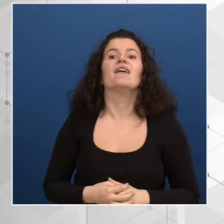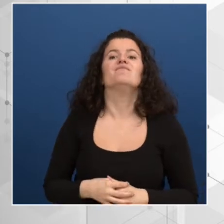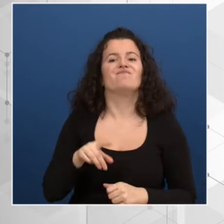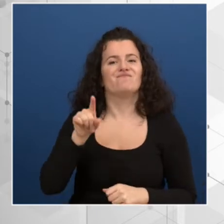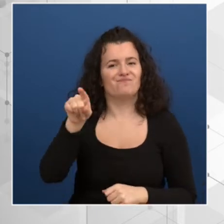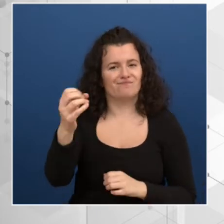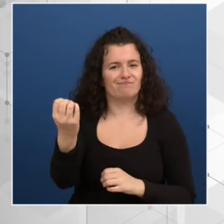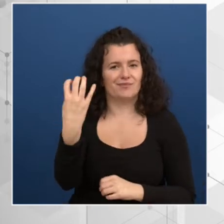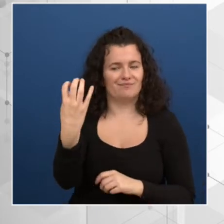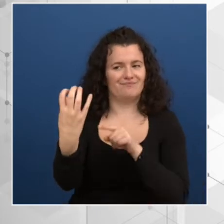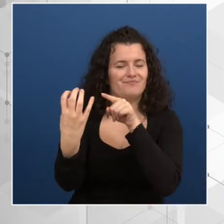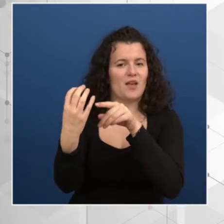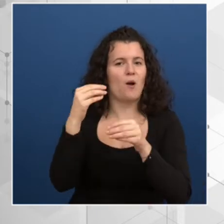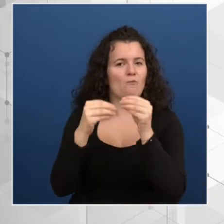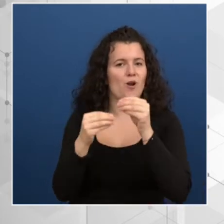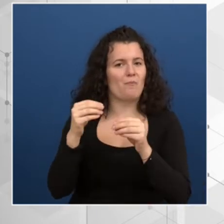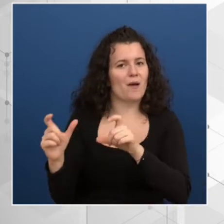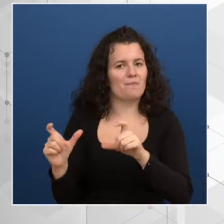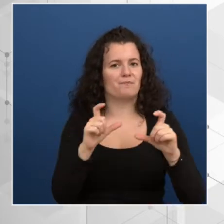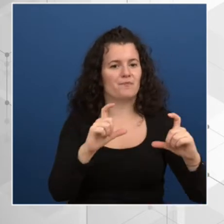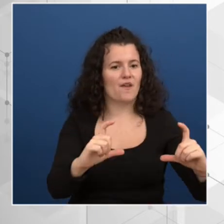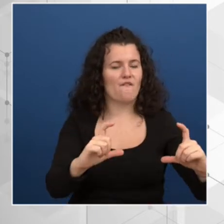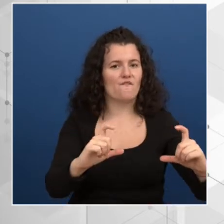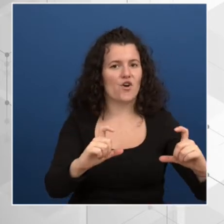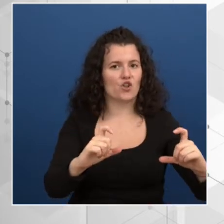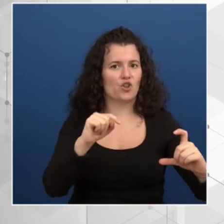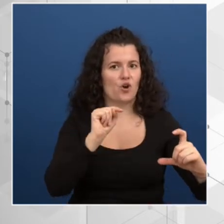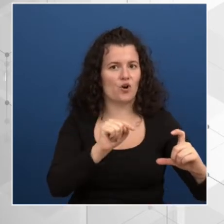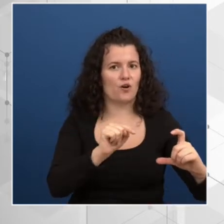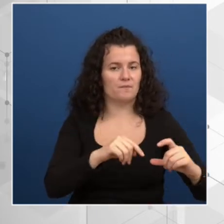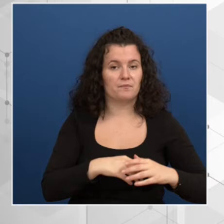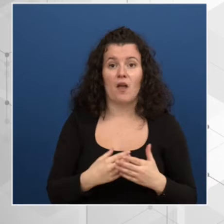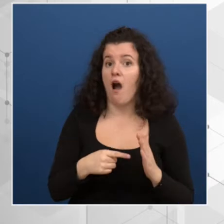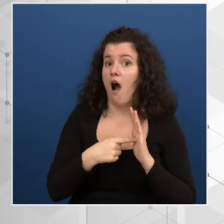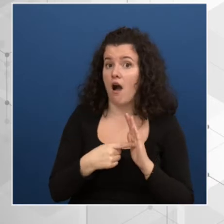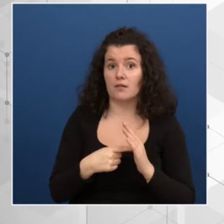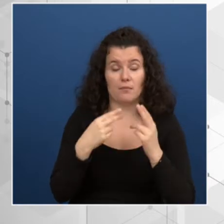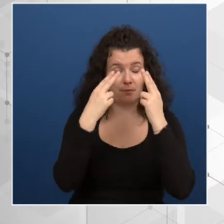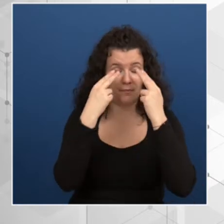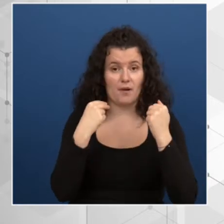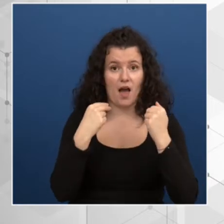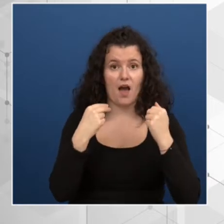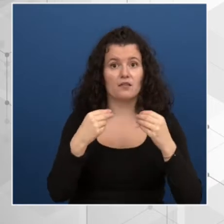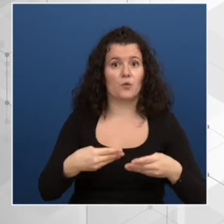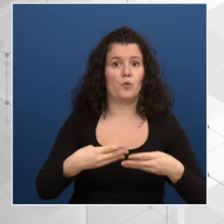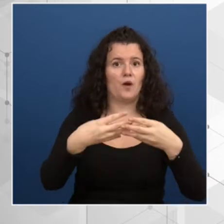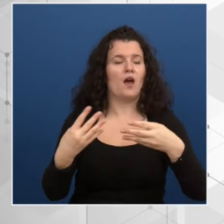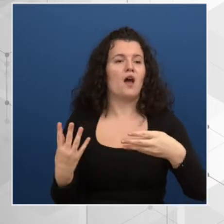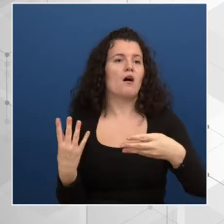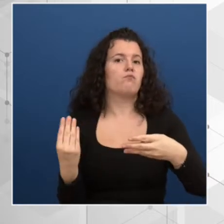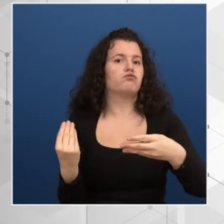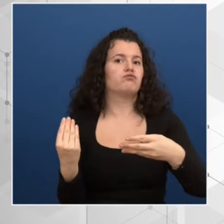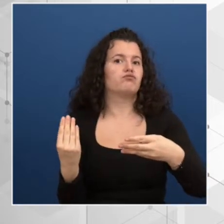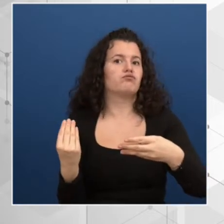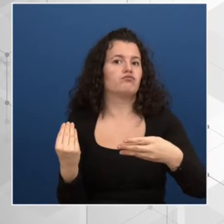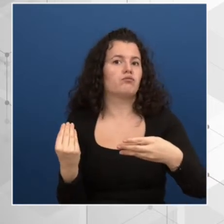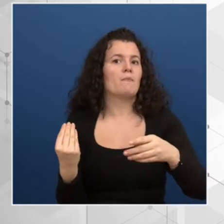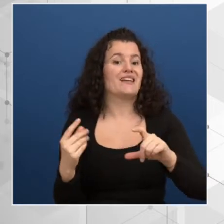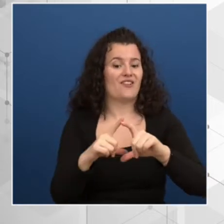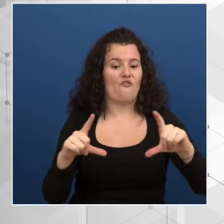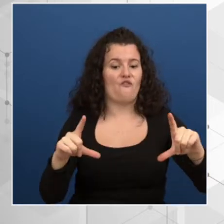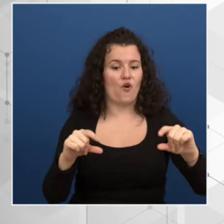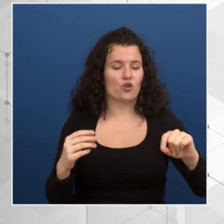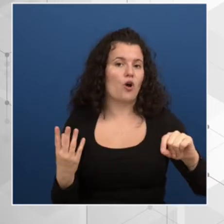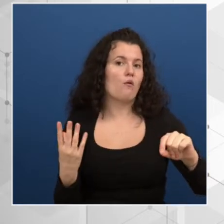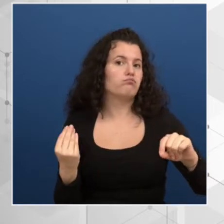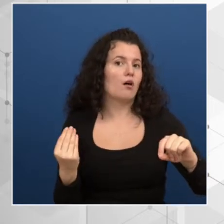picture, okay? It's important for people who can't see the screen. Screen readers read alternative text aloud. So it's important